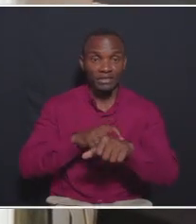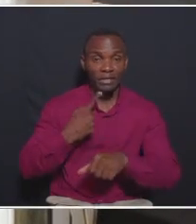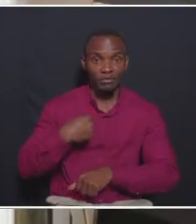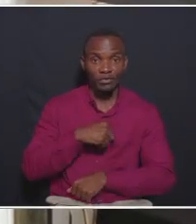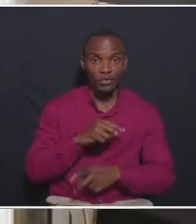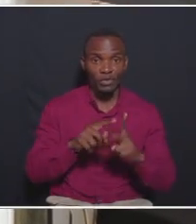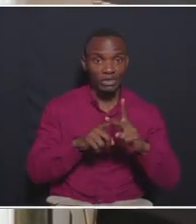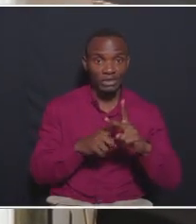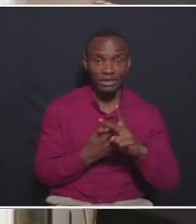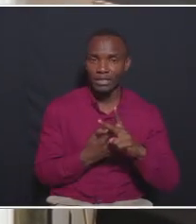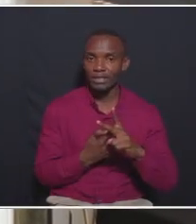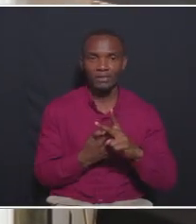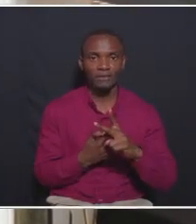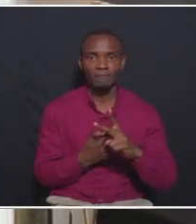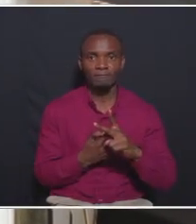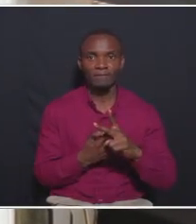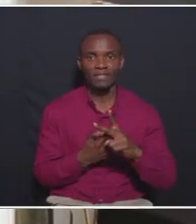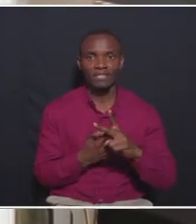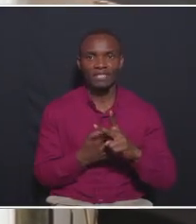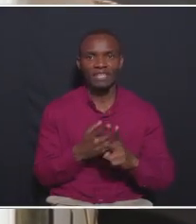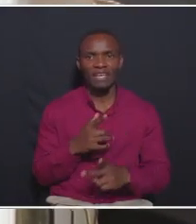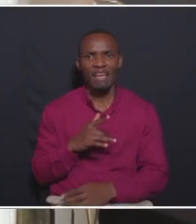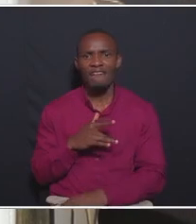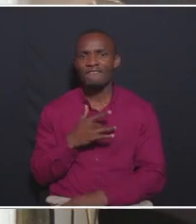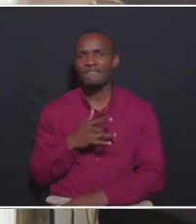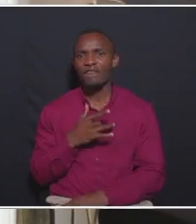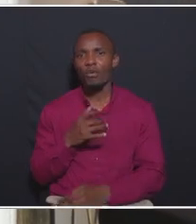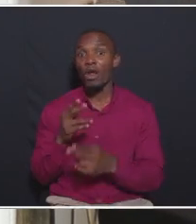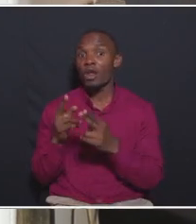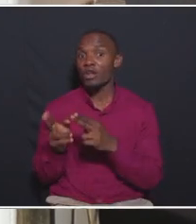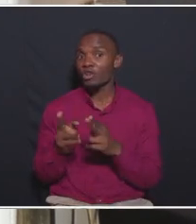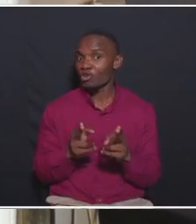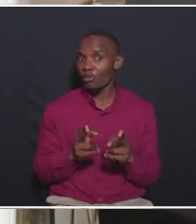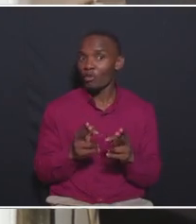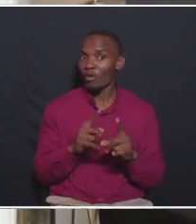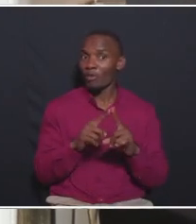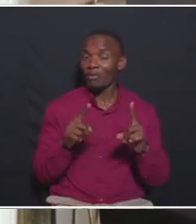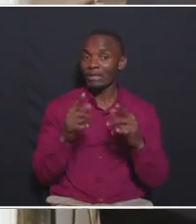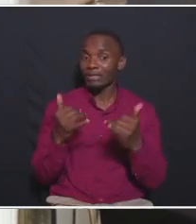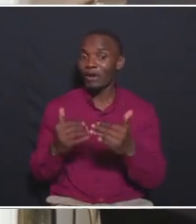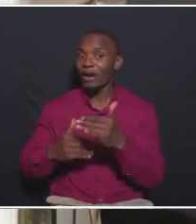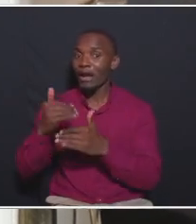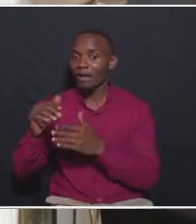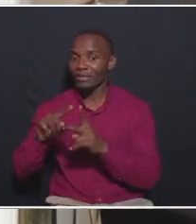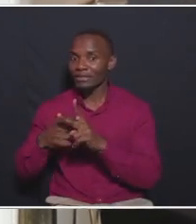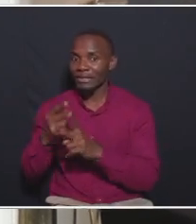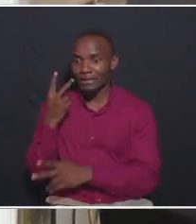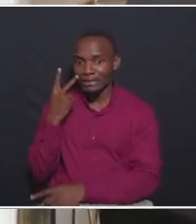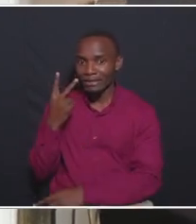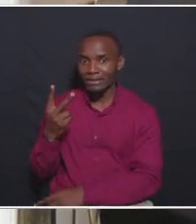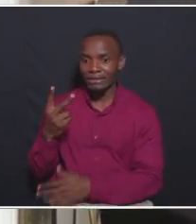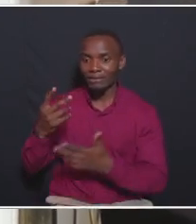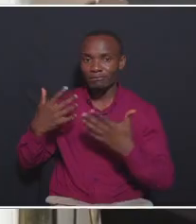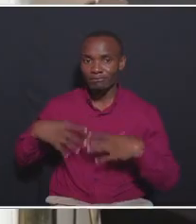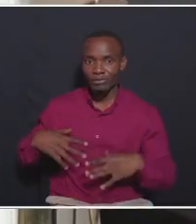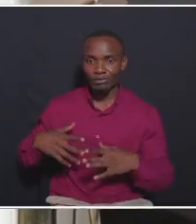beginning, it felt like a normal thing, but then when you start seeing the footage, you start seeing people getting shot,